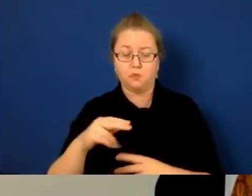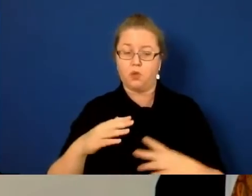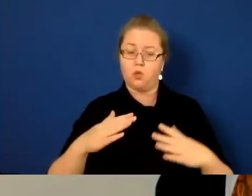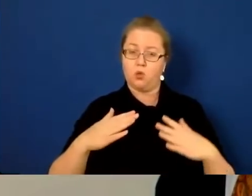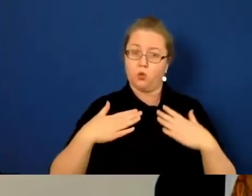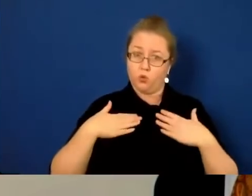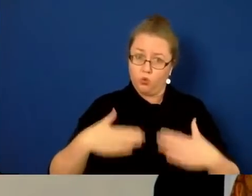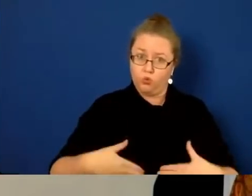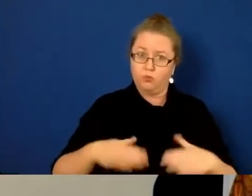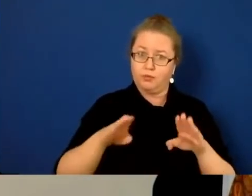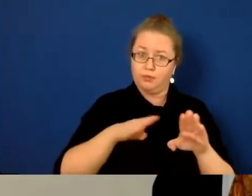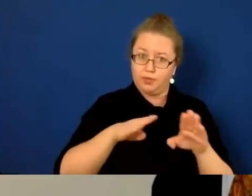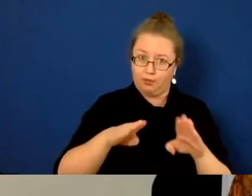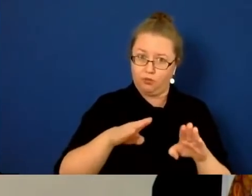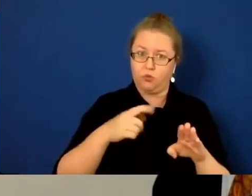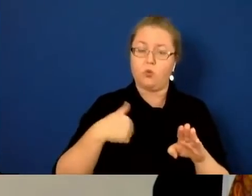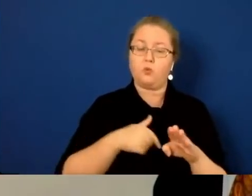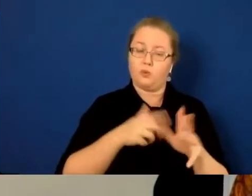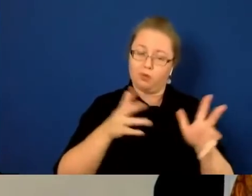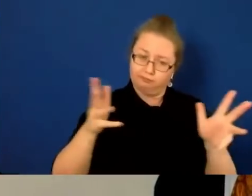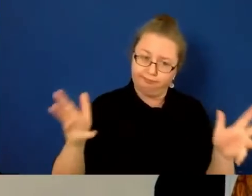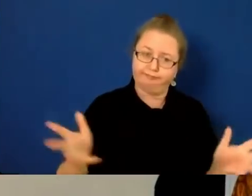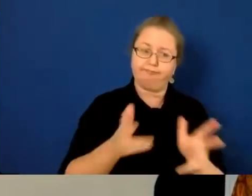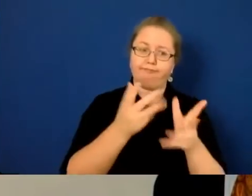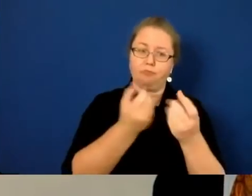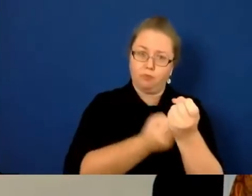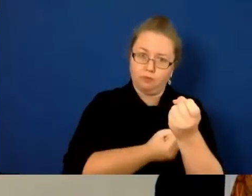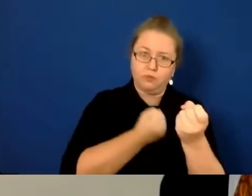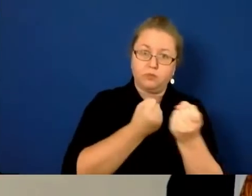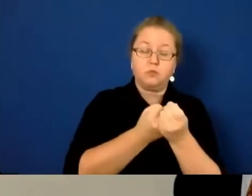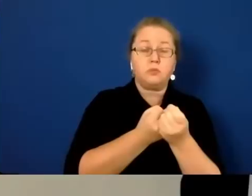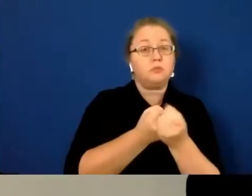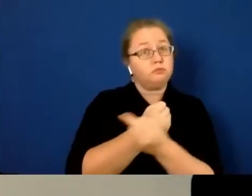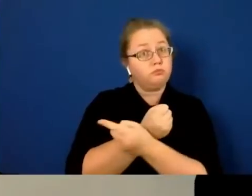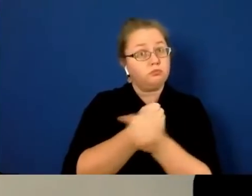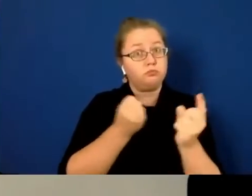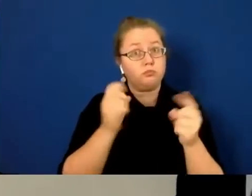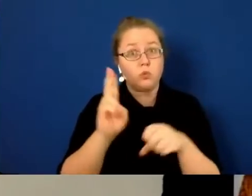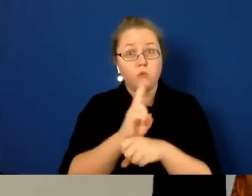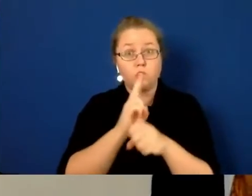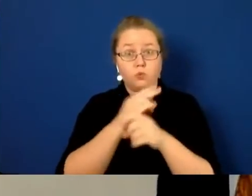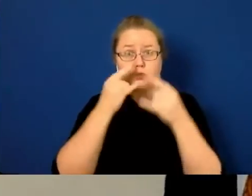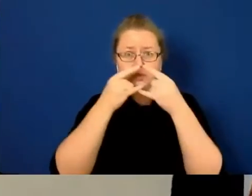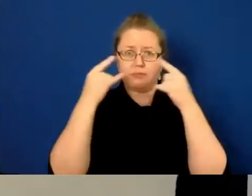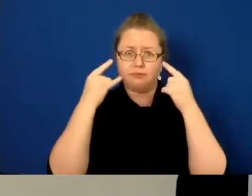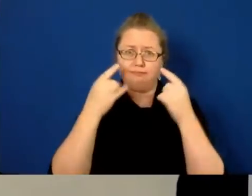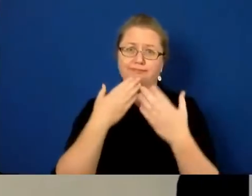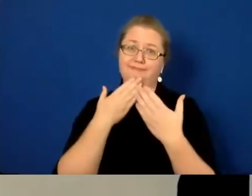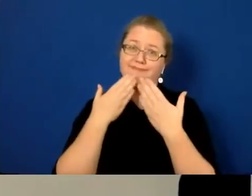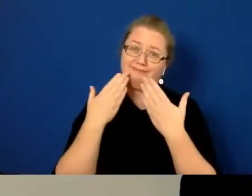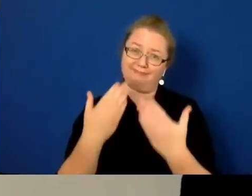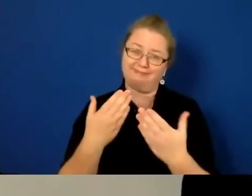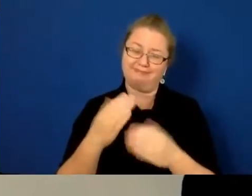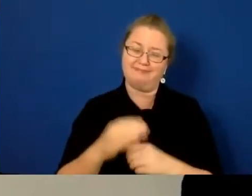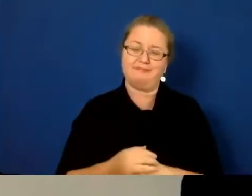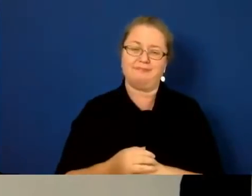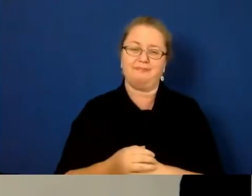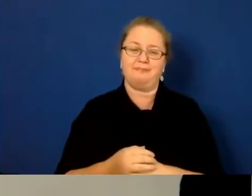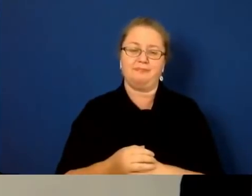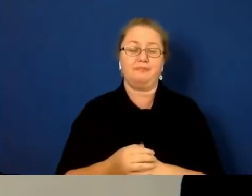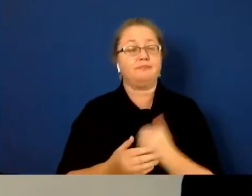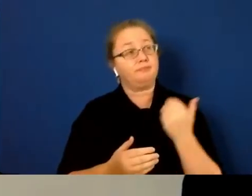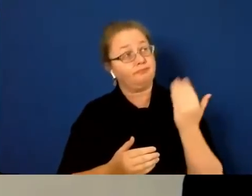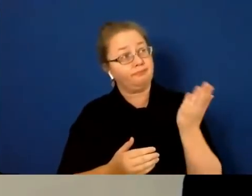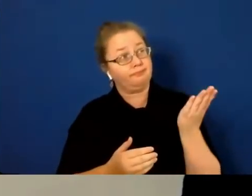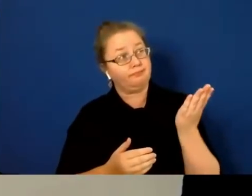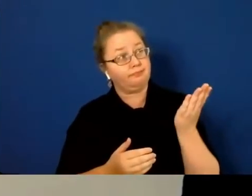mean ordering out and picking up your groceries rather than going shopping in a grocery store. So there are other things that we can do to support